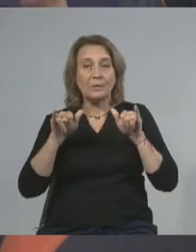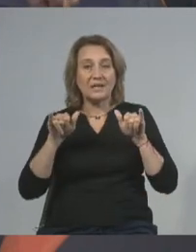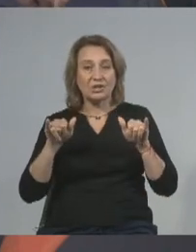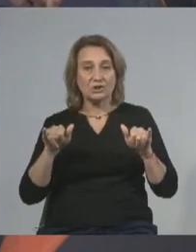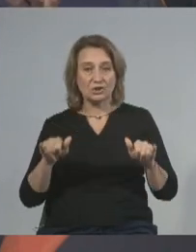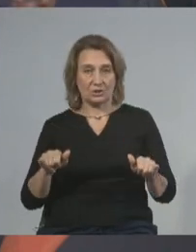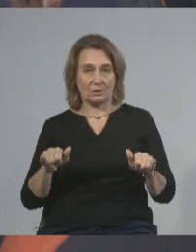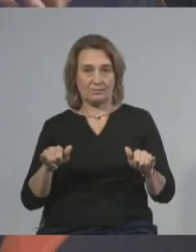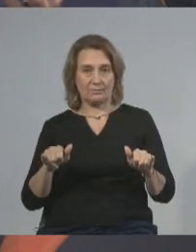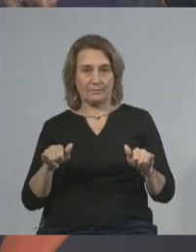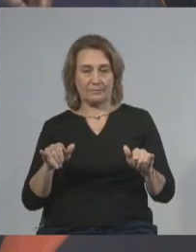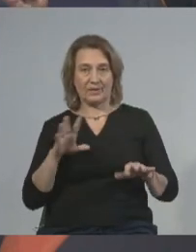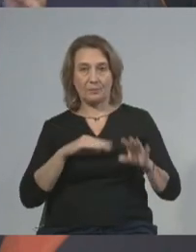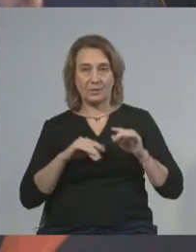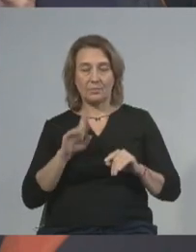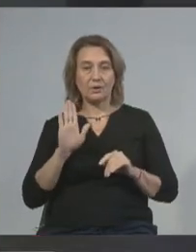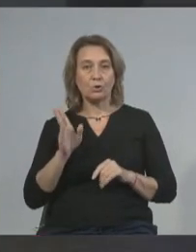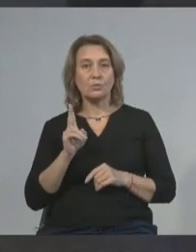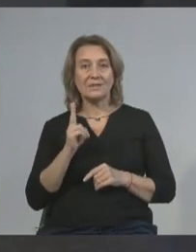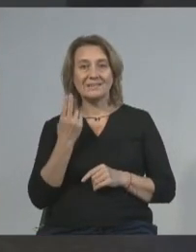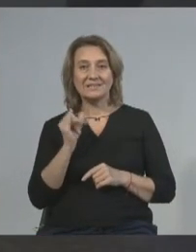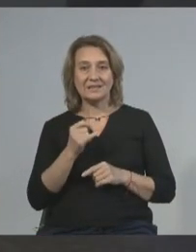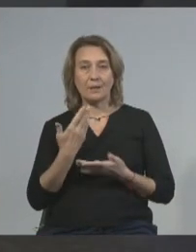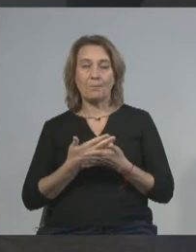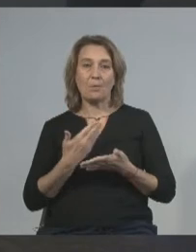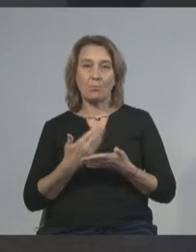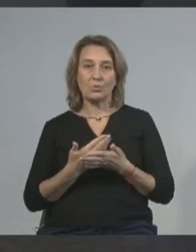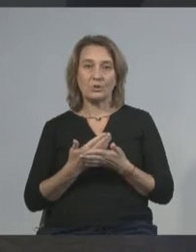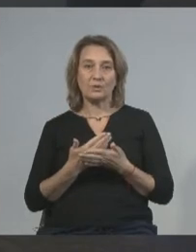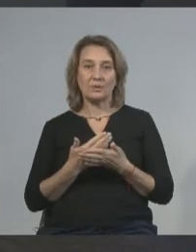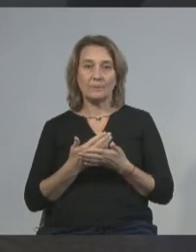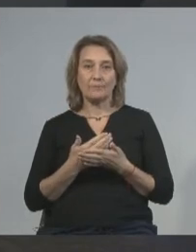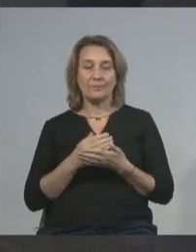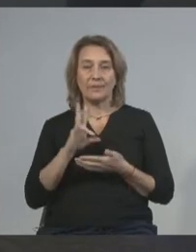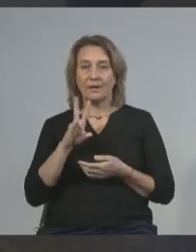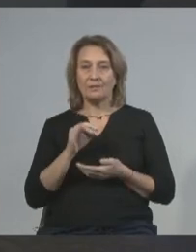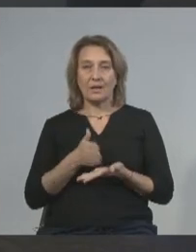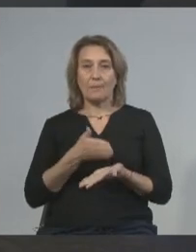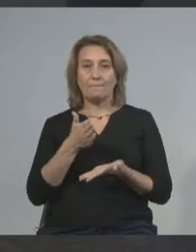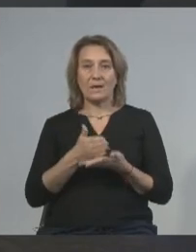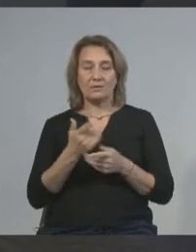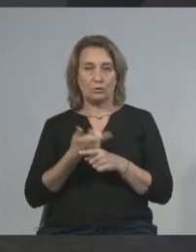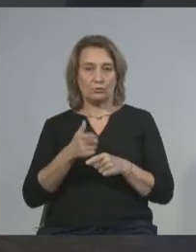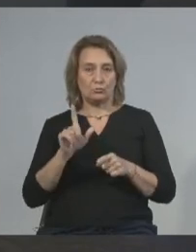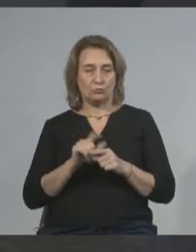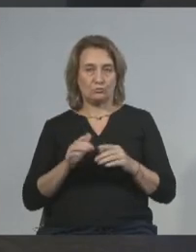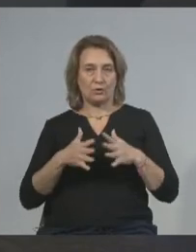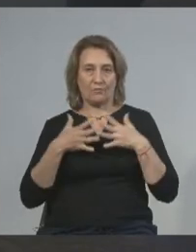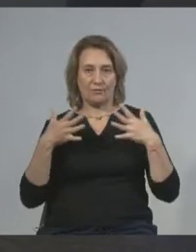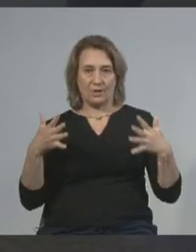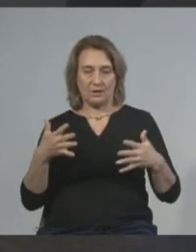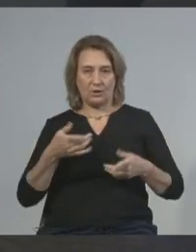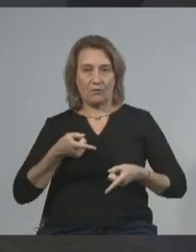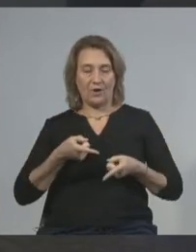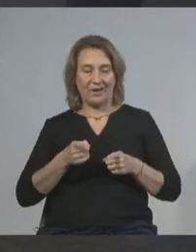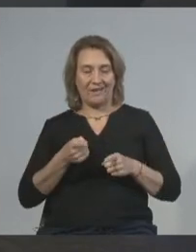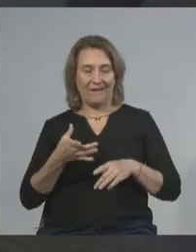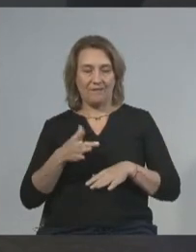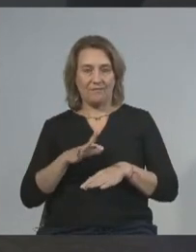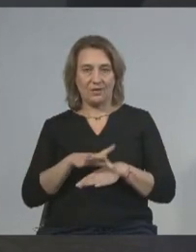if we're talking about increasing traffic and switching to programmatic advertising i think it won't have a huge